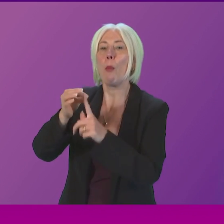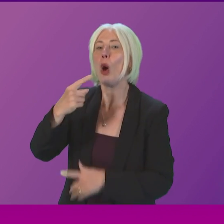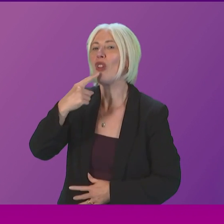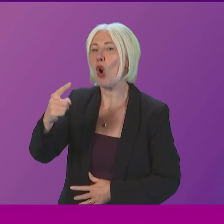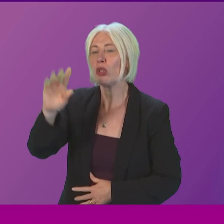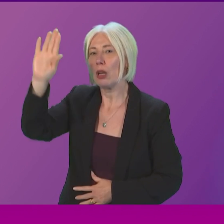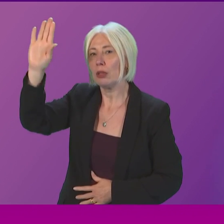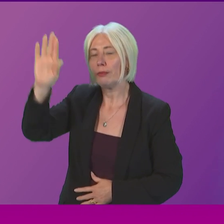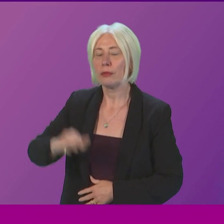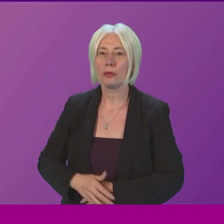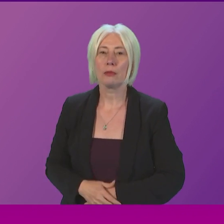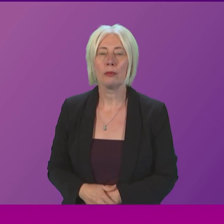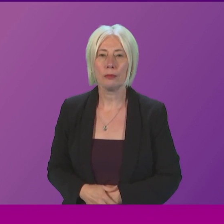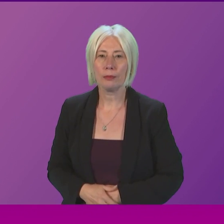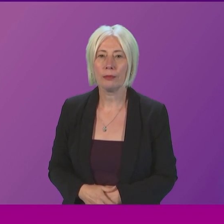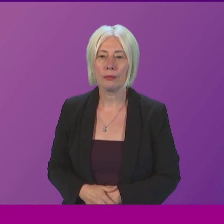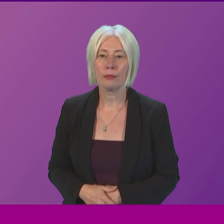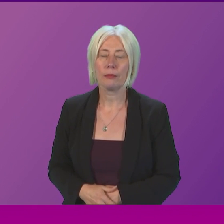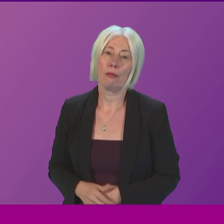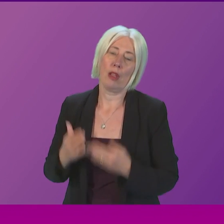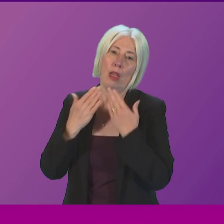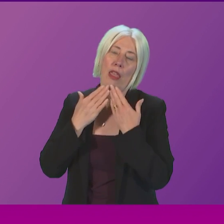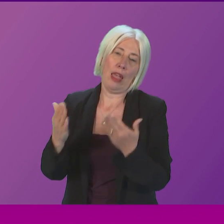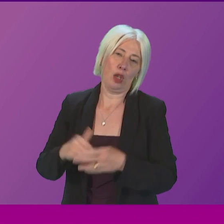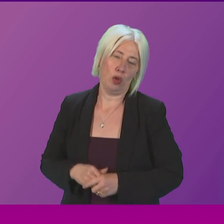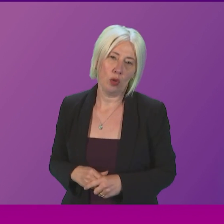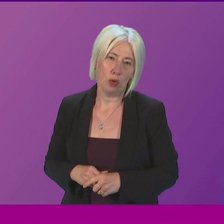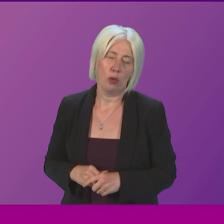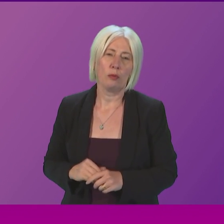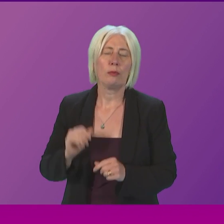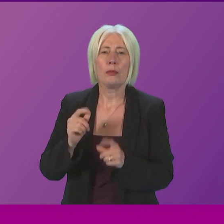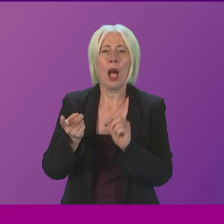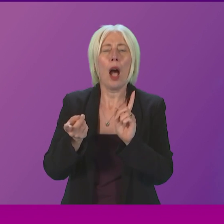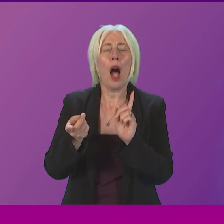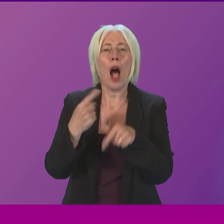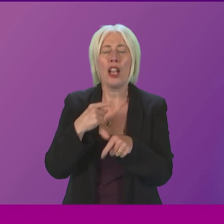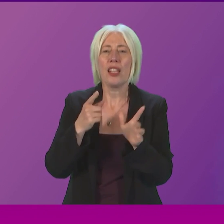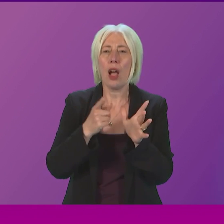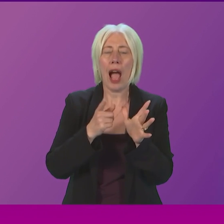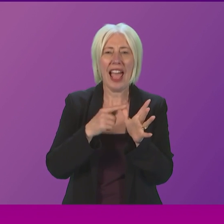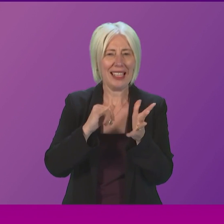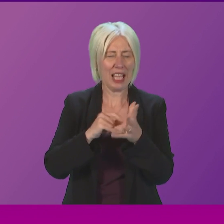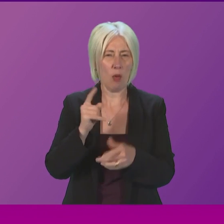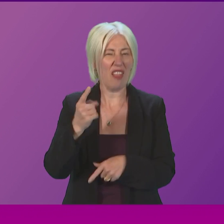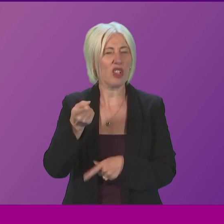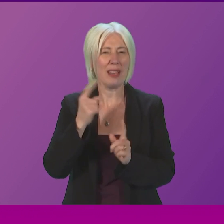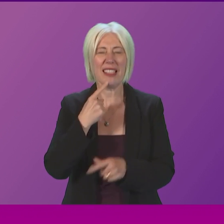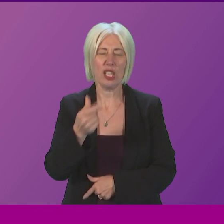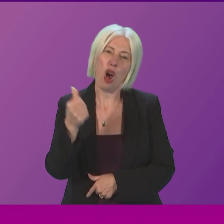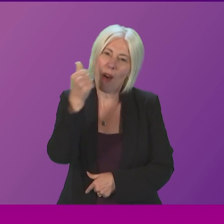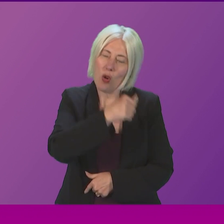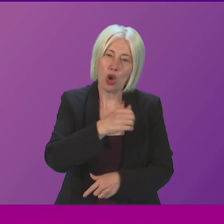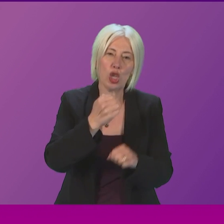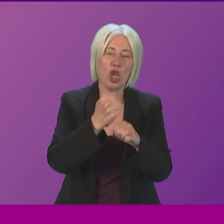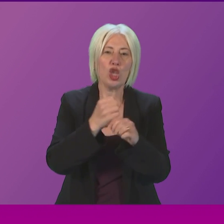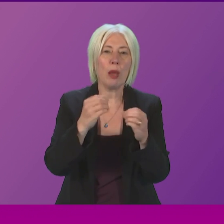Point of order, Liam. Very grateful, Presiding Officer. In an answer to an Ask Sarwar, the First Minister said, of course, the GB